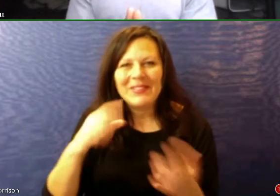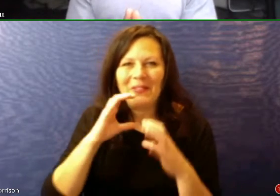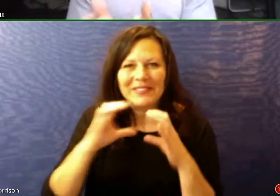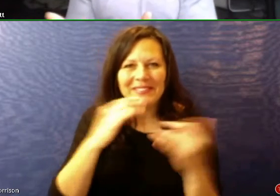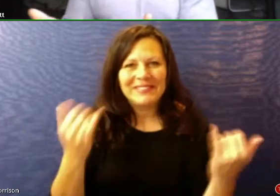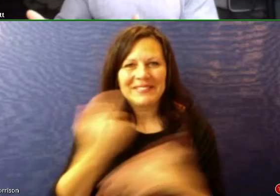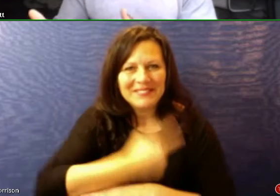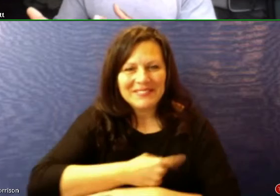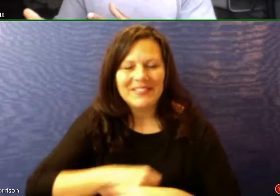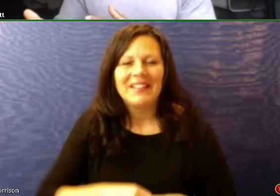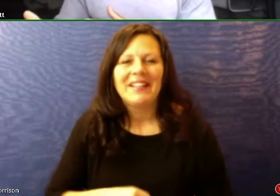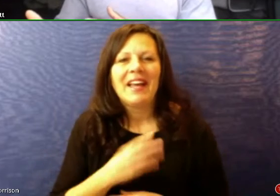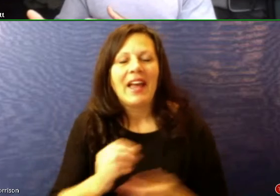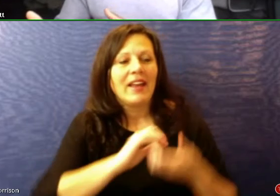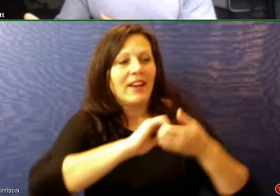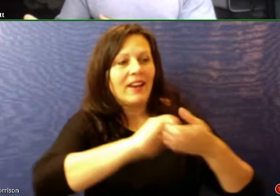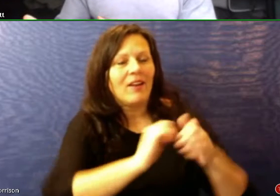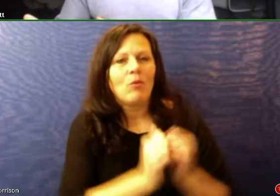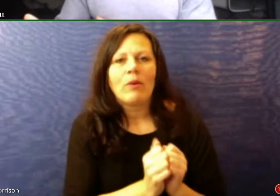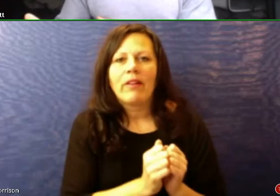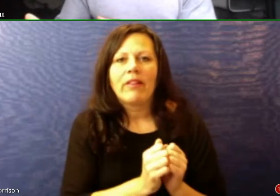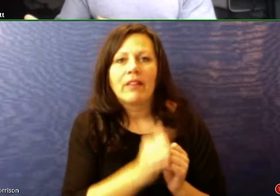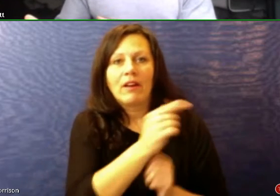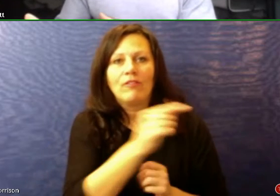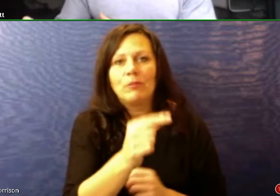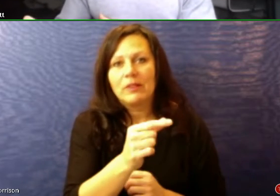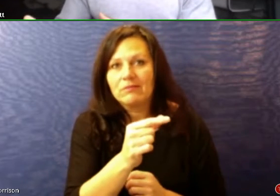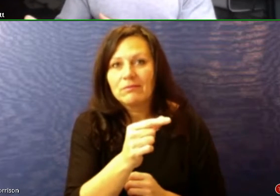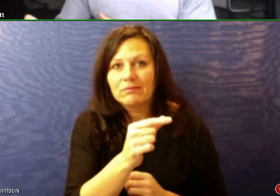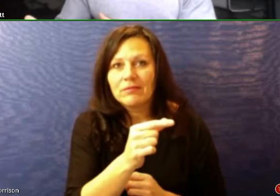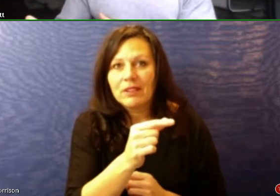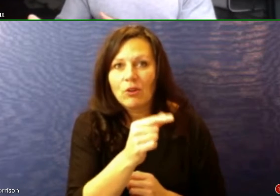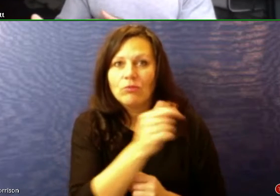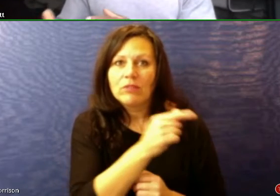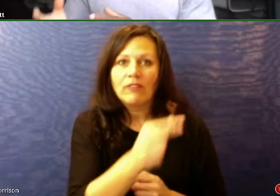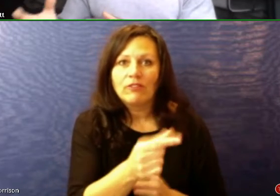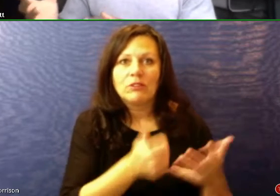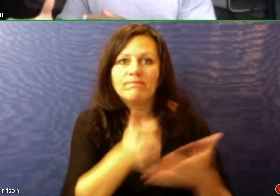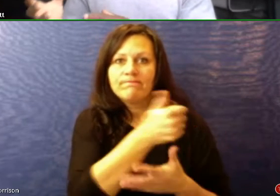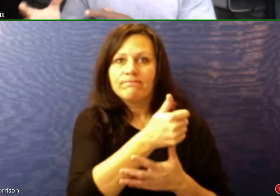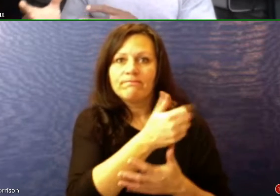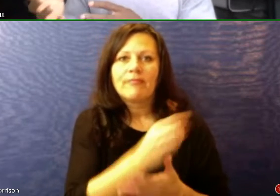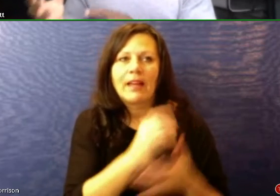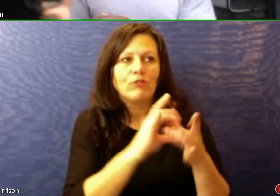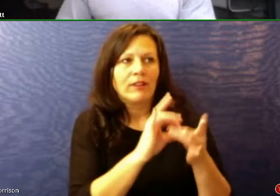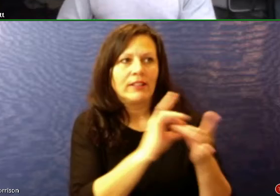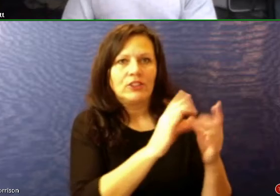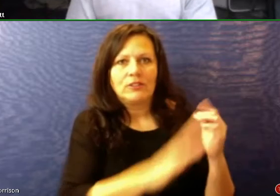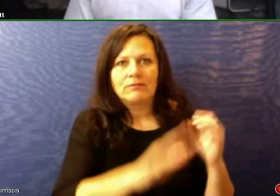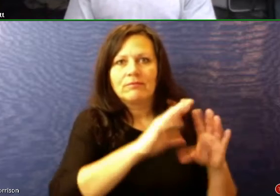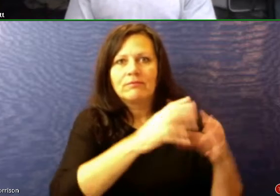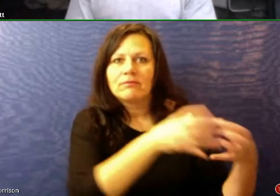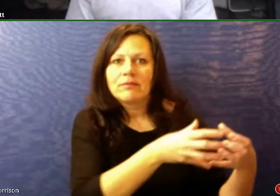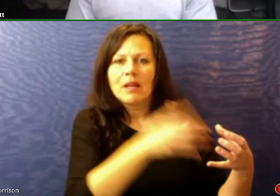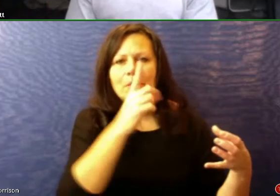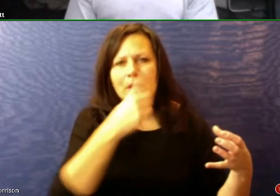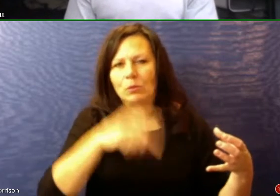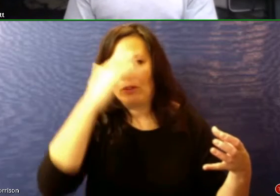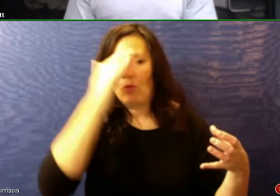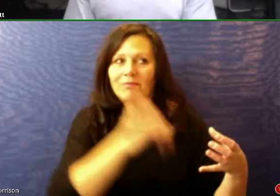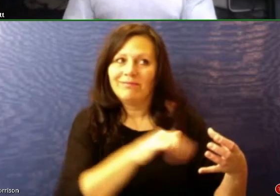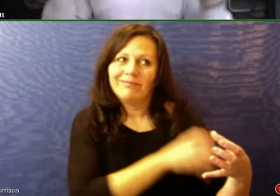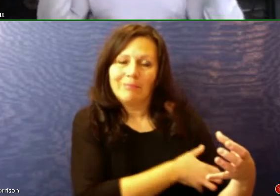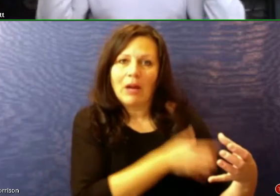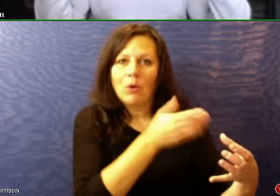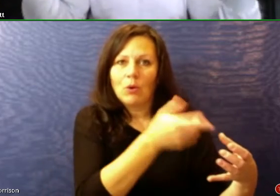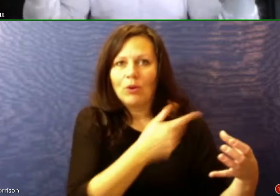here, and partnerships with government, you know, officials and government relations, because we know that there's an extreme power in that.